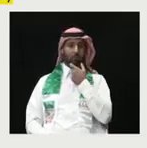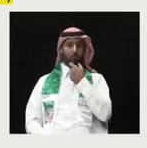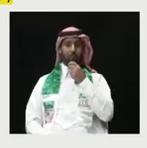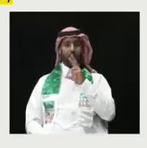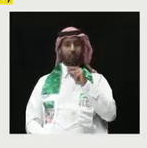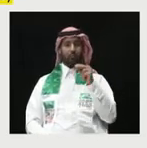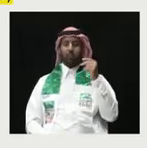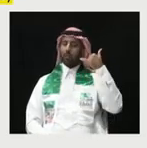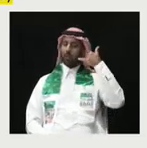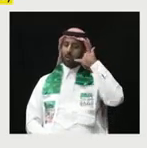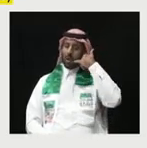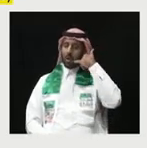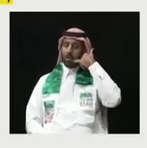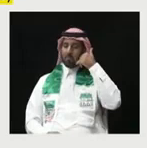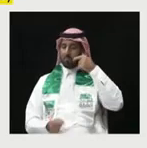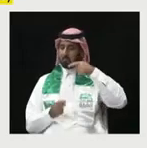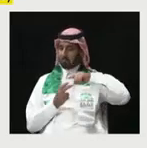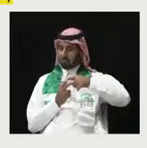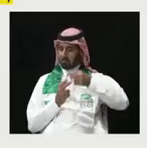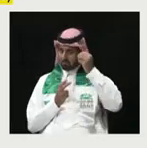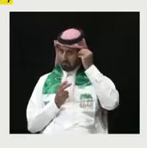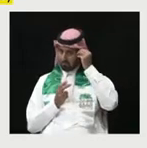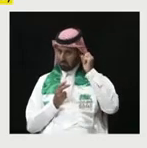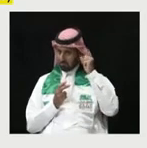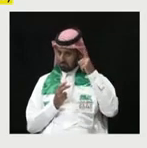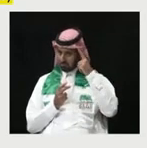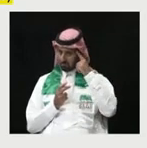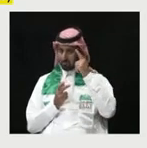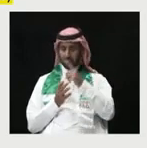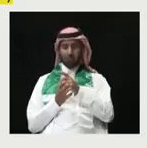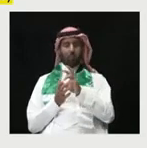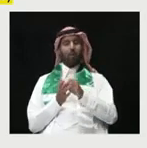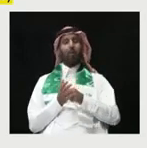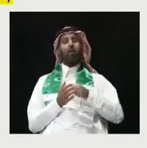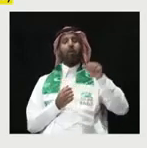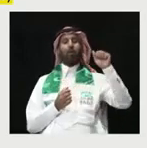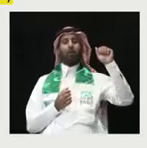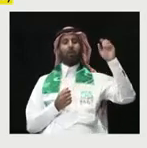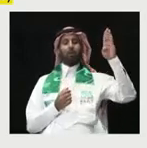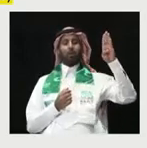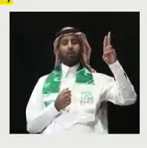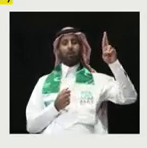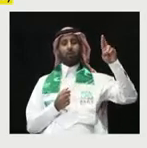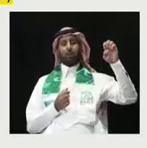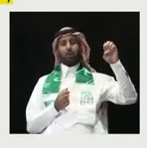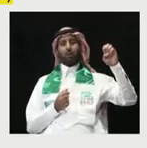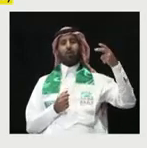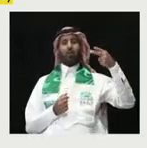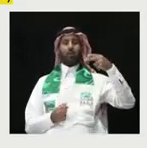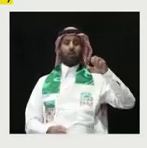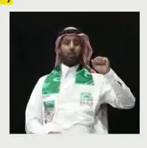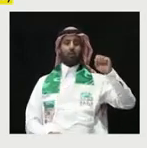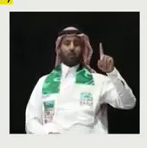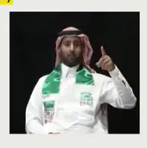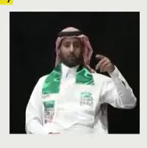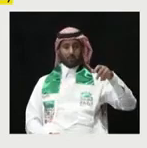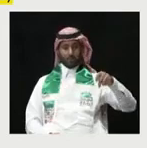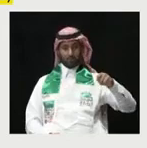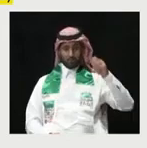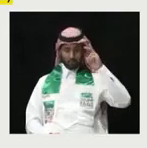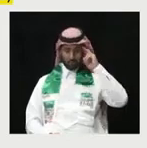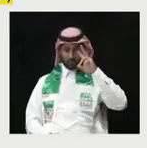Bell. The first letter in the sentence, and Graham Bell because it is a name.